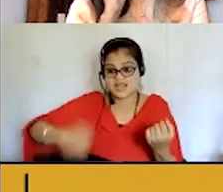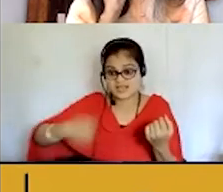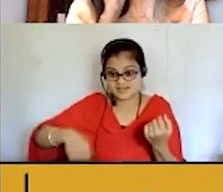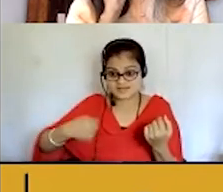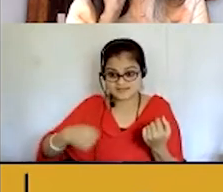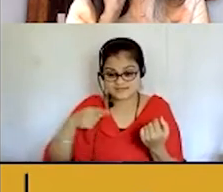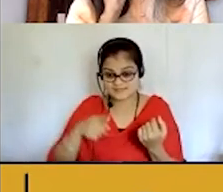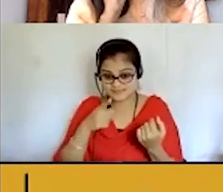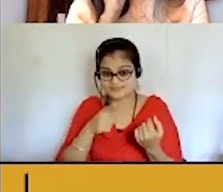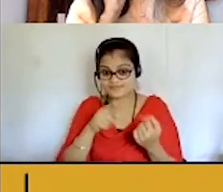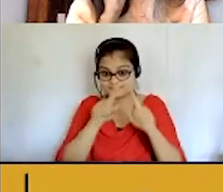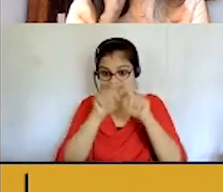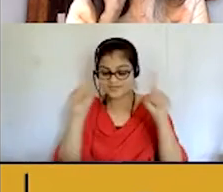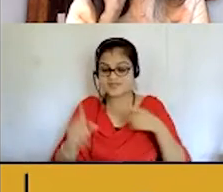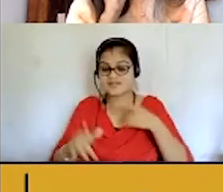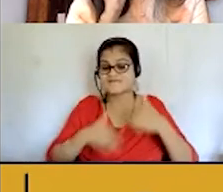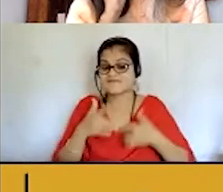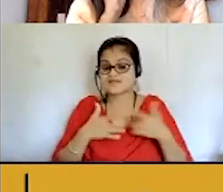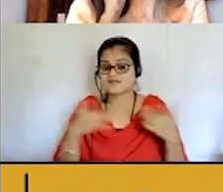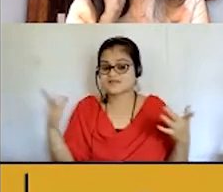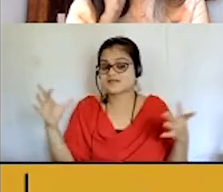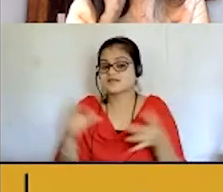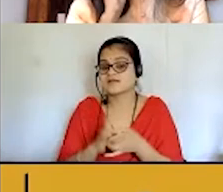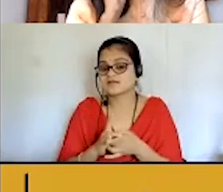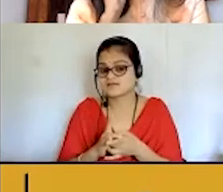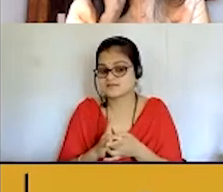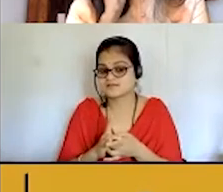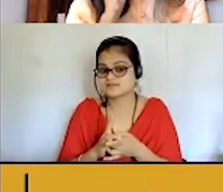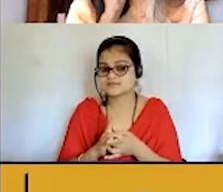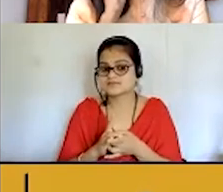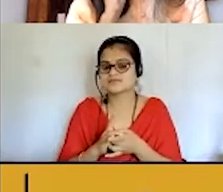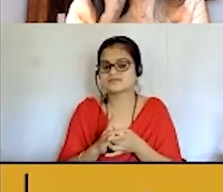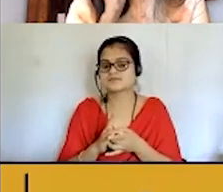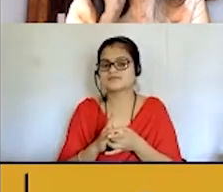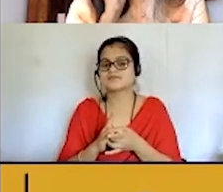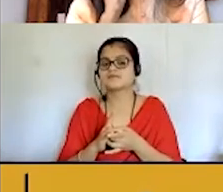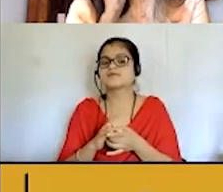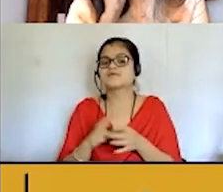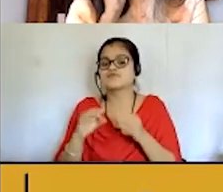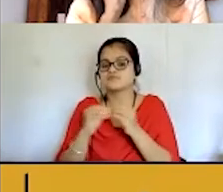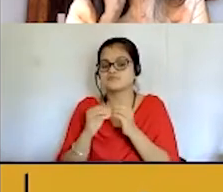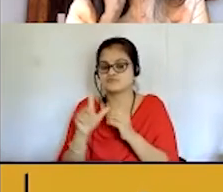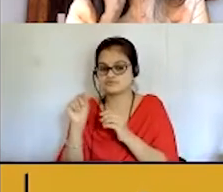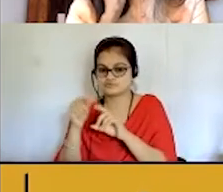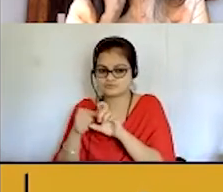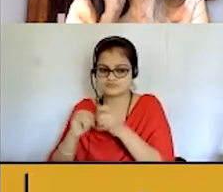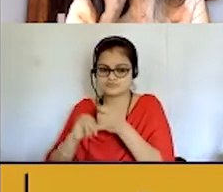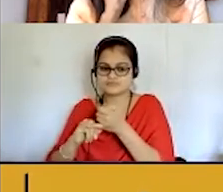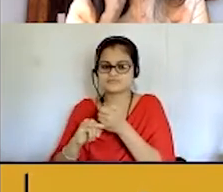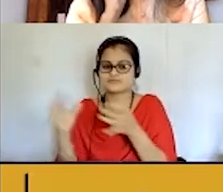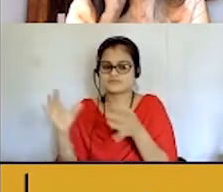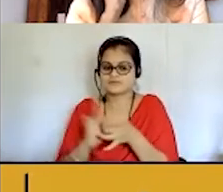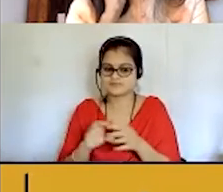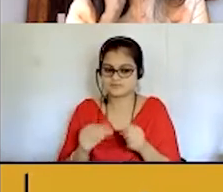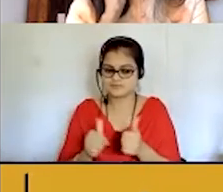really capture this whole feeling. We used a typical blues format with a little bit of a difference where we